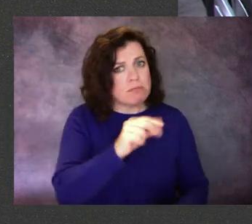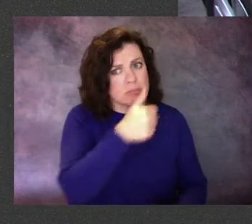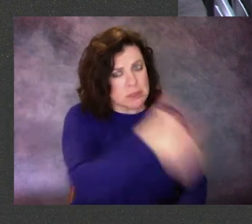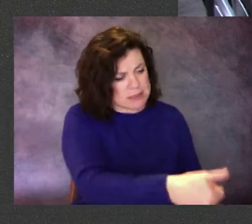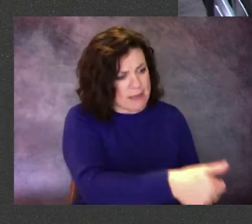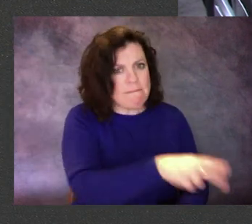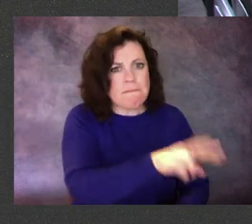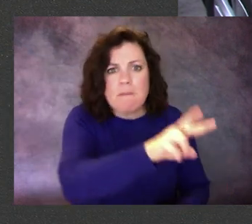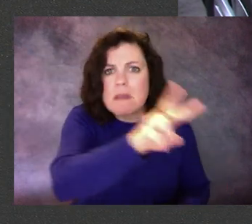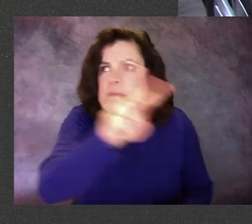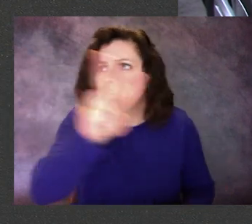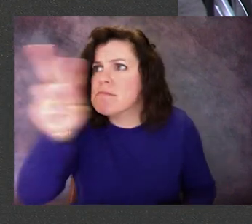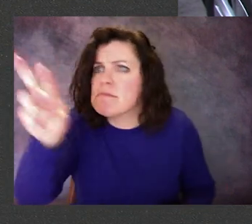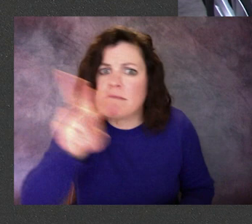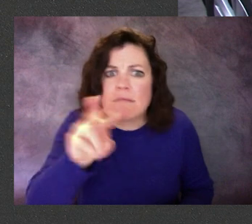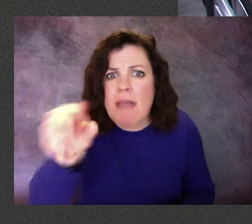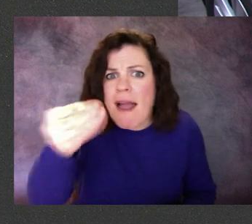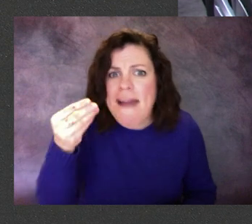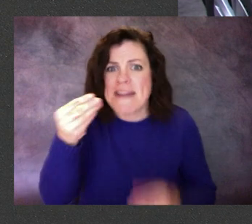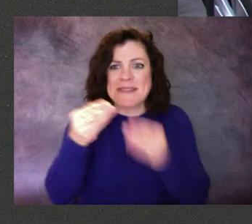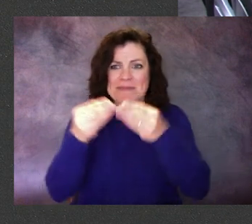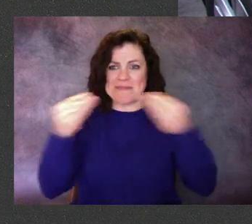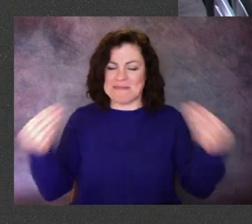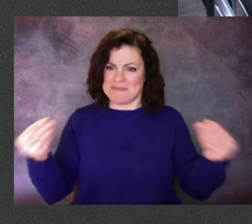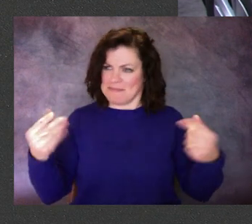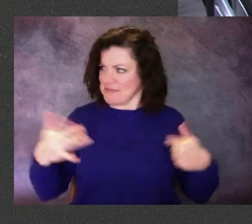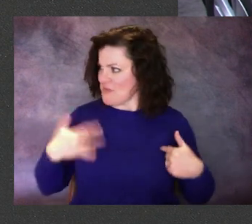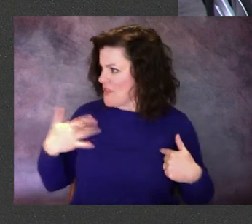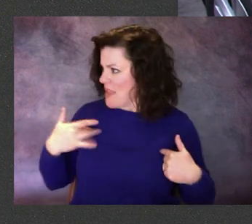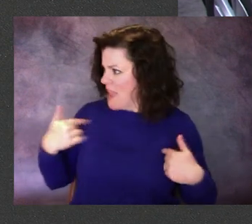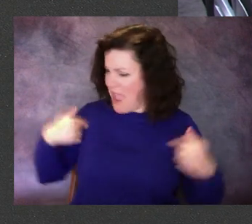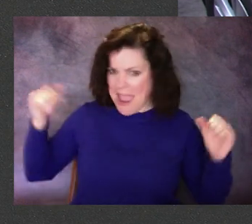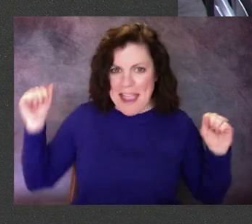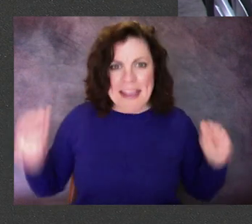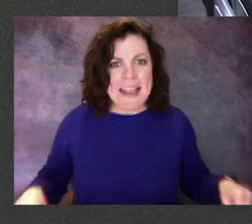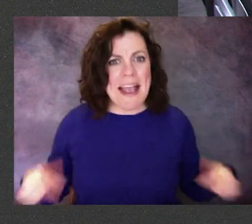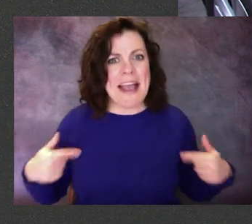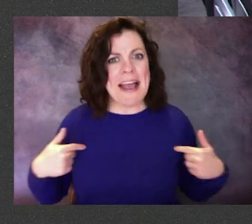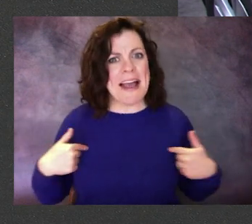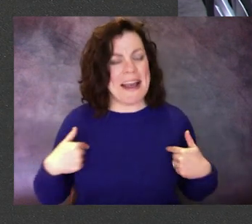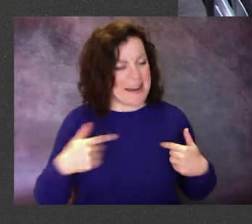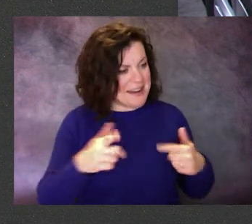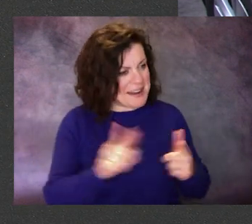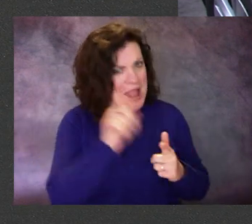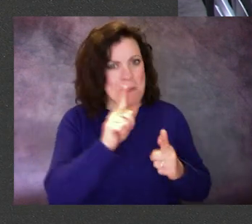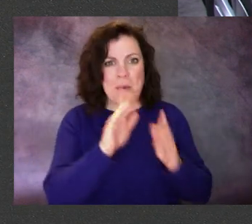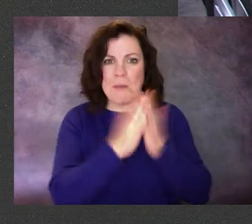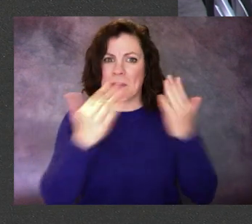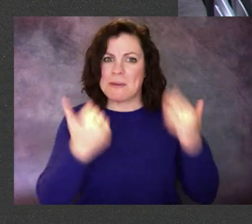builds confidence and it makes you feel wonderful inside, like you can do things all by yourself.